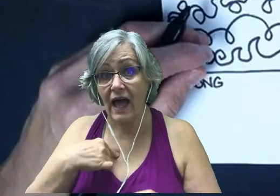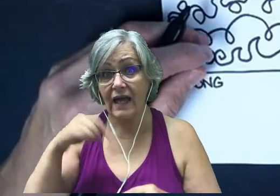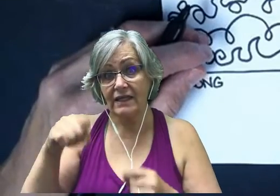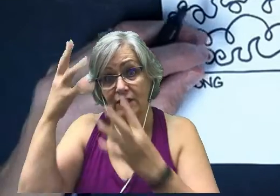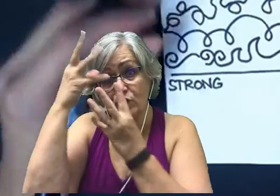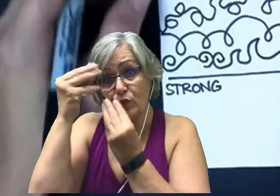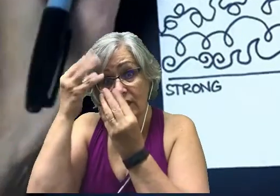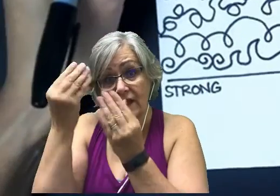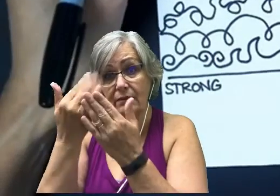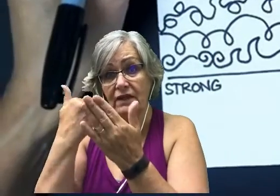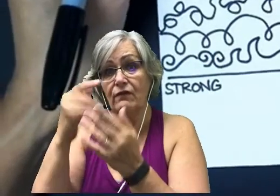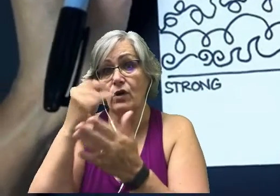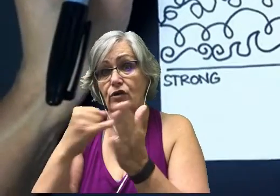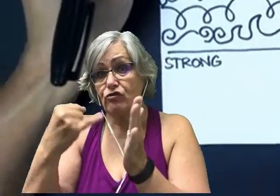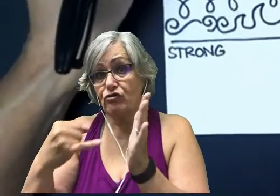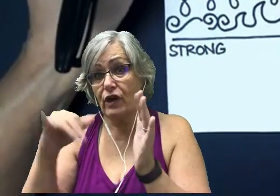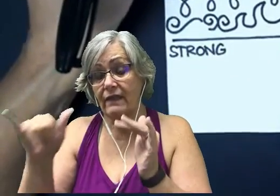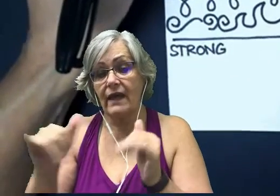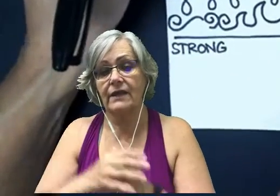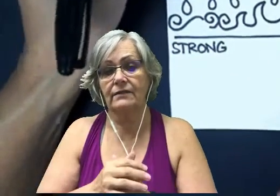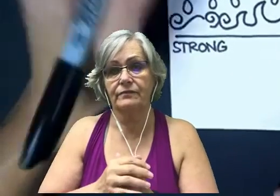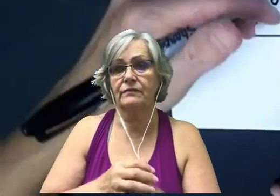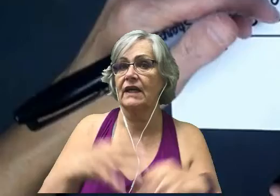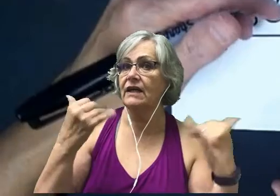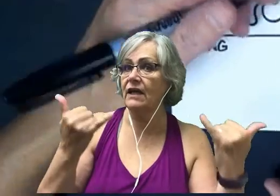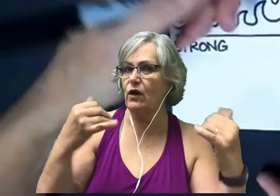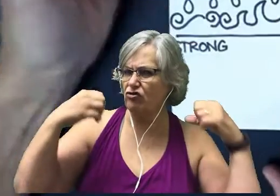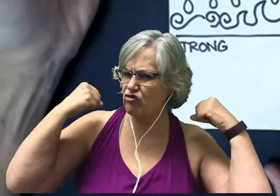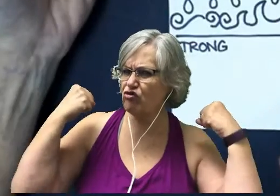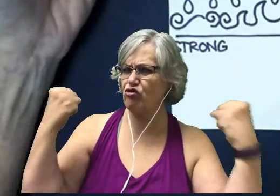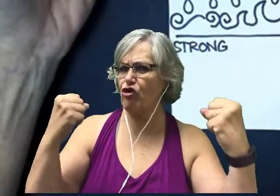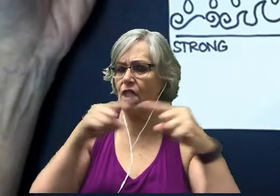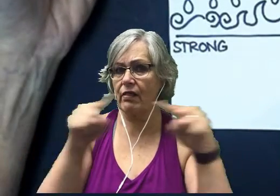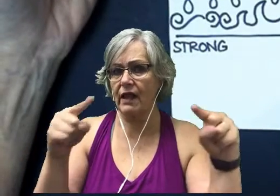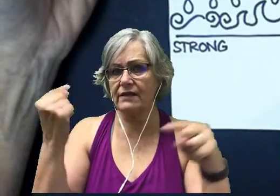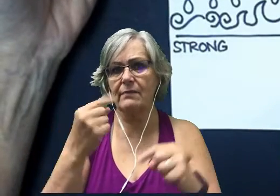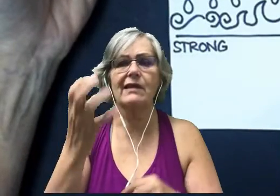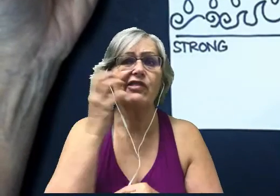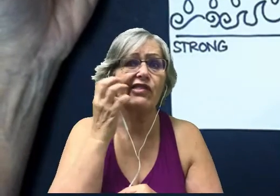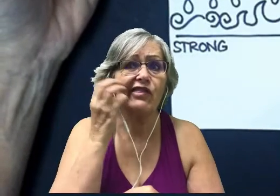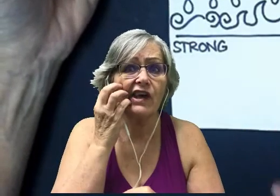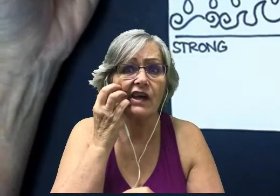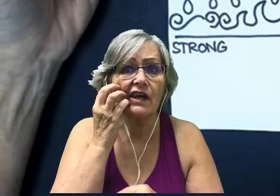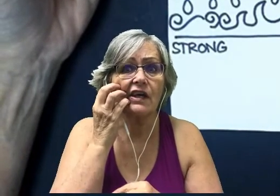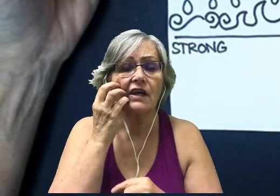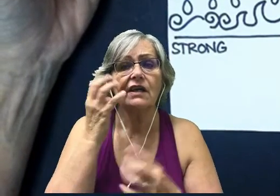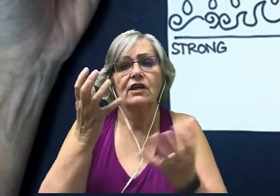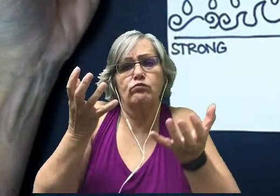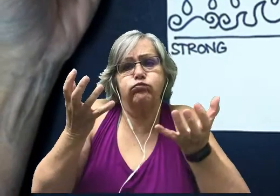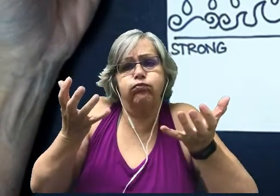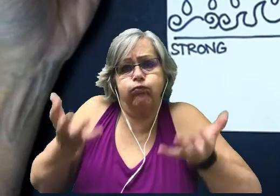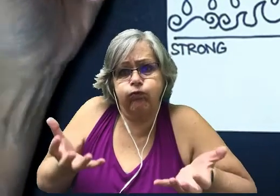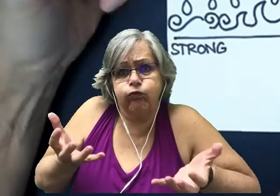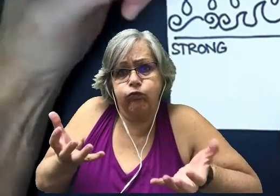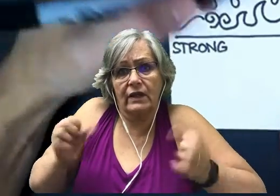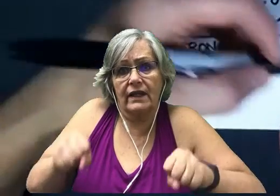have to really think about it in order to achieve it. Now, when I think of a strong line, I think of something that's thick, that